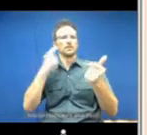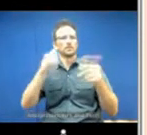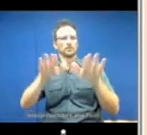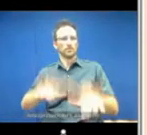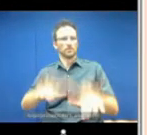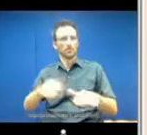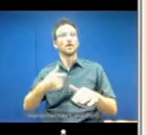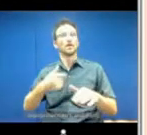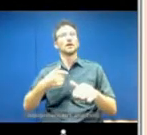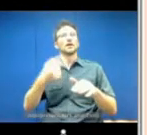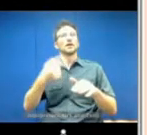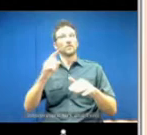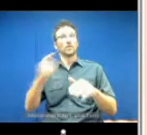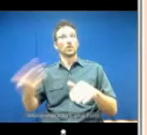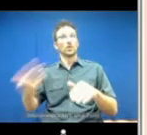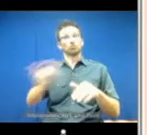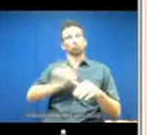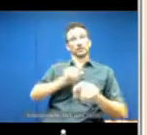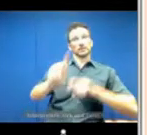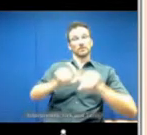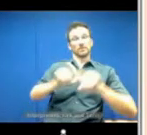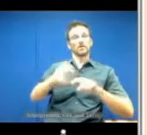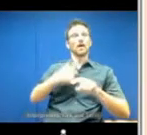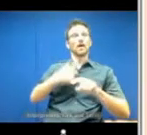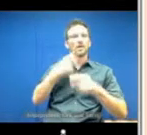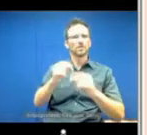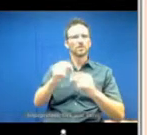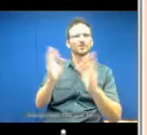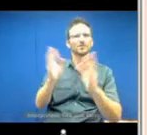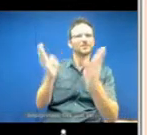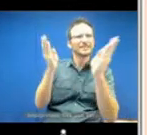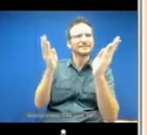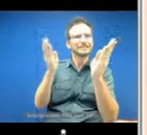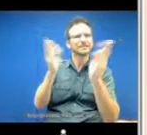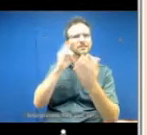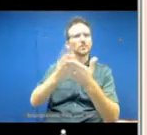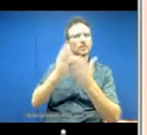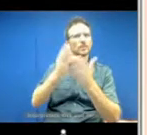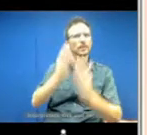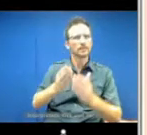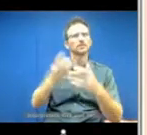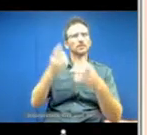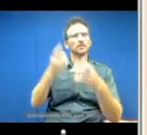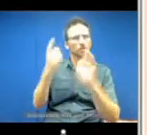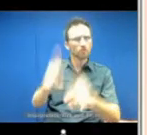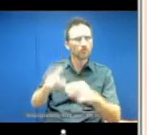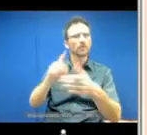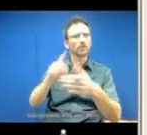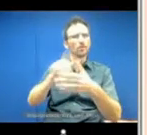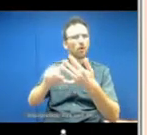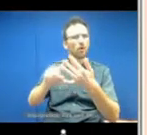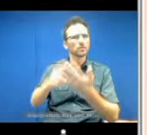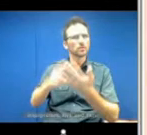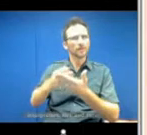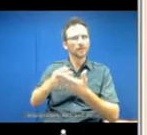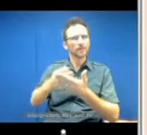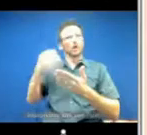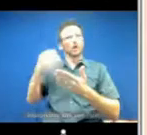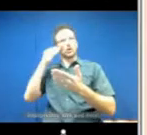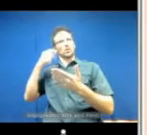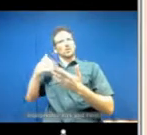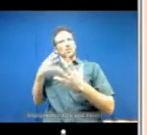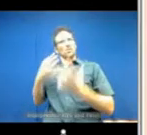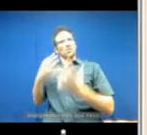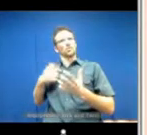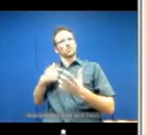I would try to get the witness to agree to those facts that I needed in order to write my motion for summary judgment and tell the court,